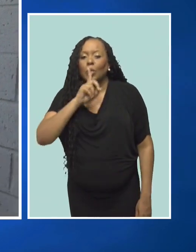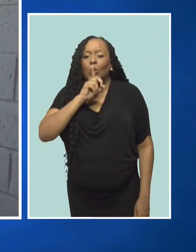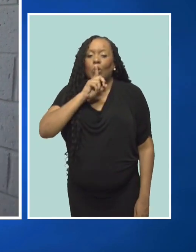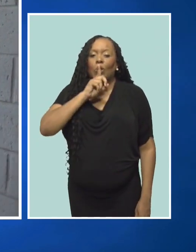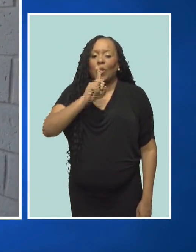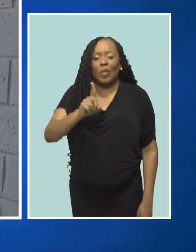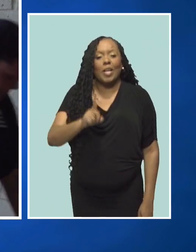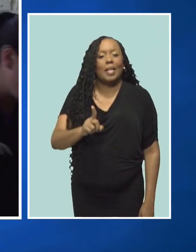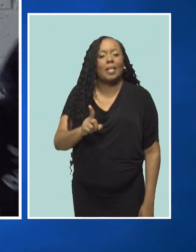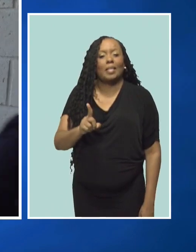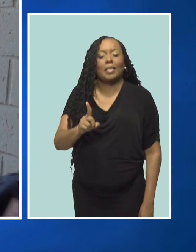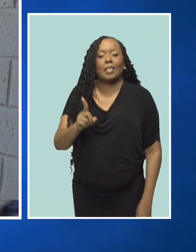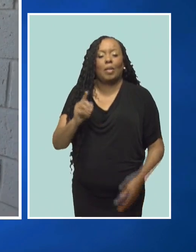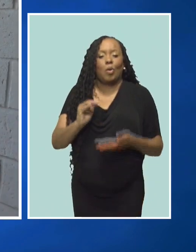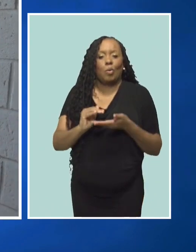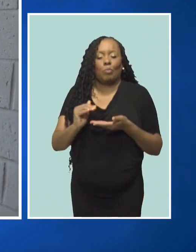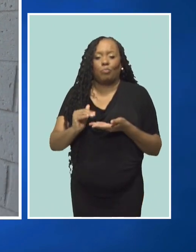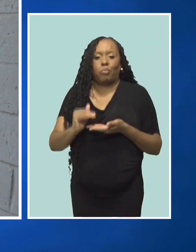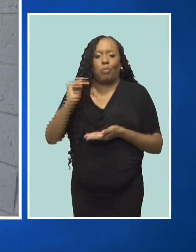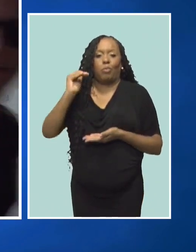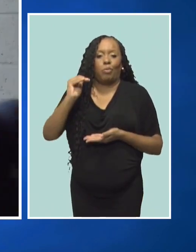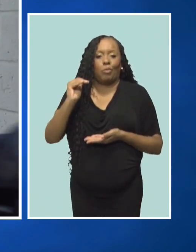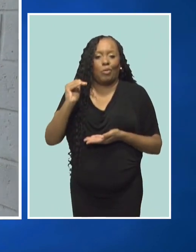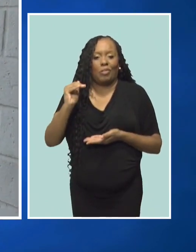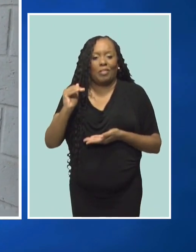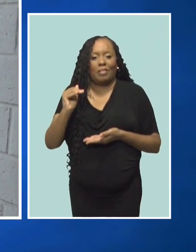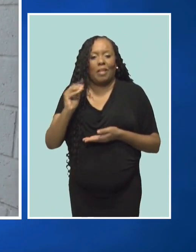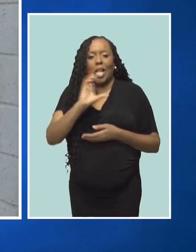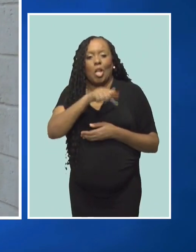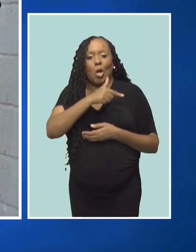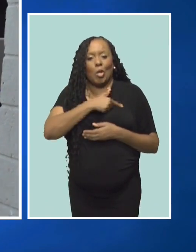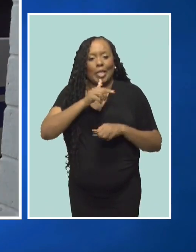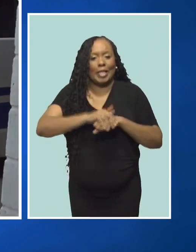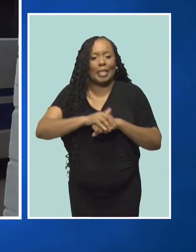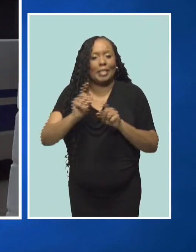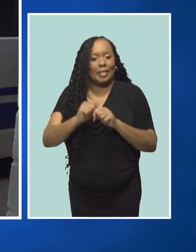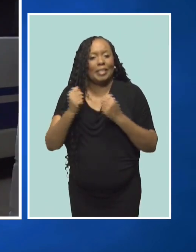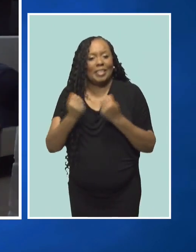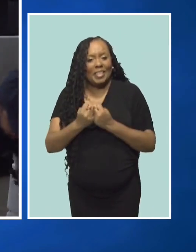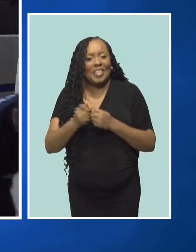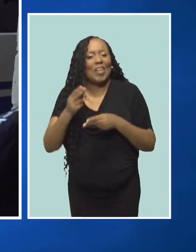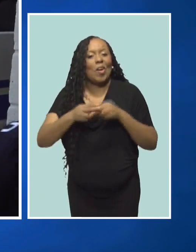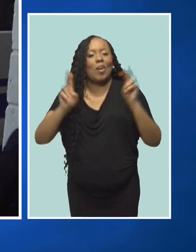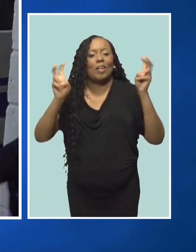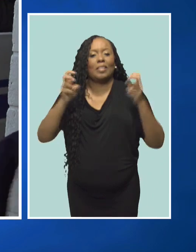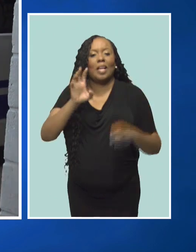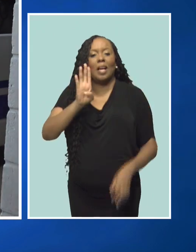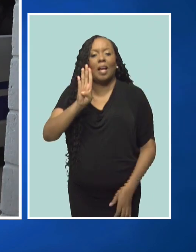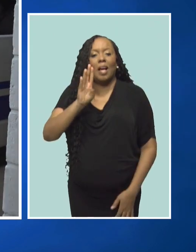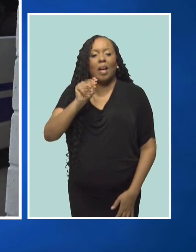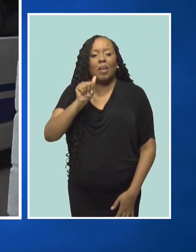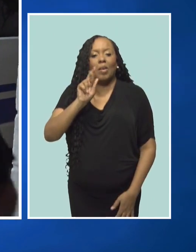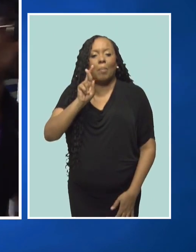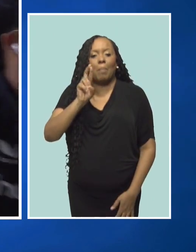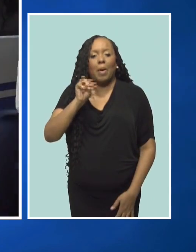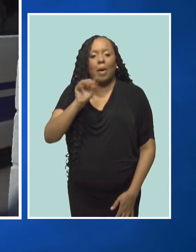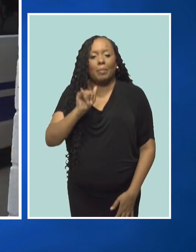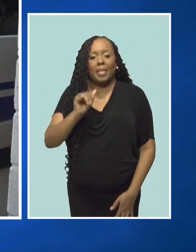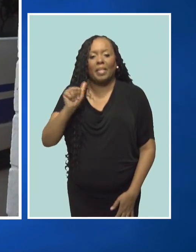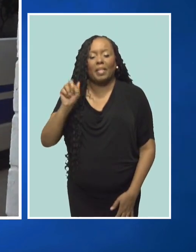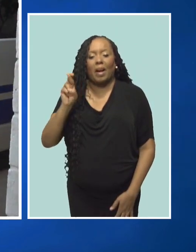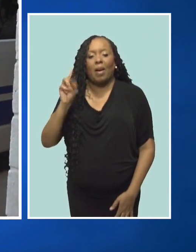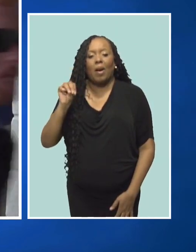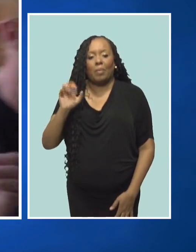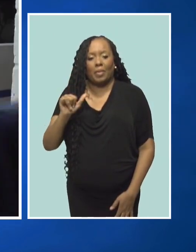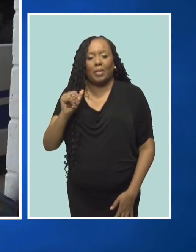direct beneficiaries from the English team's loyal fan base referred to as the Barmy Army. And we'll hear more about the match and from